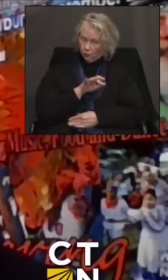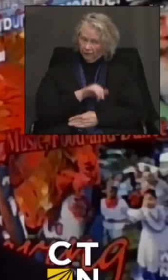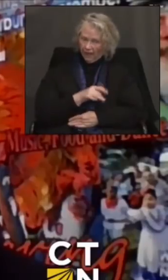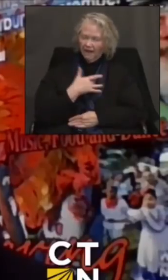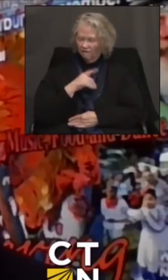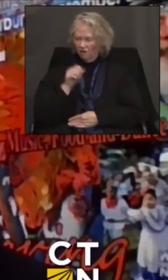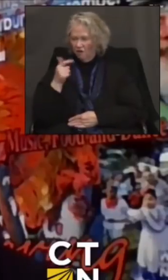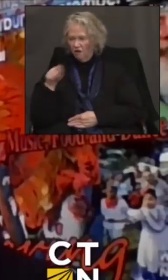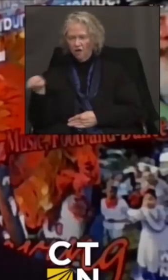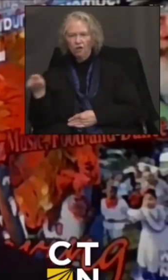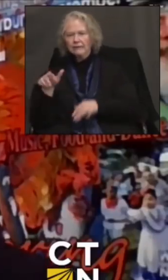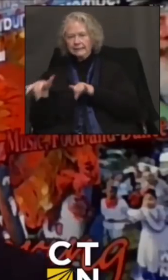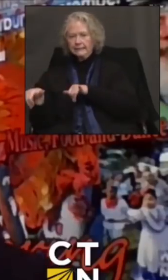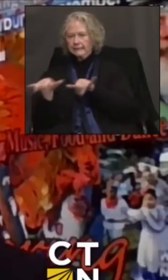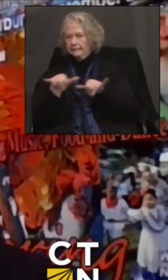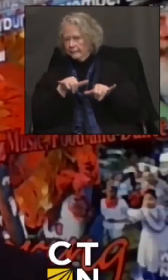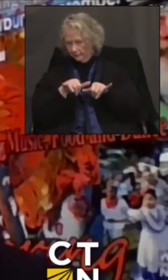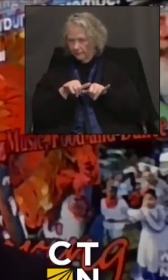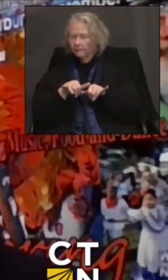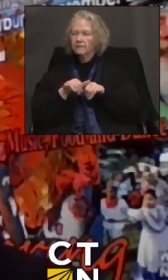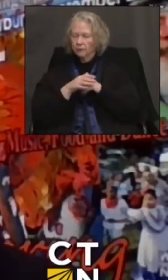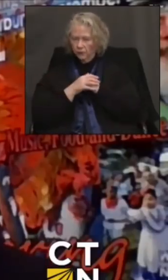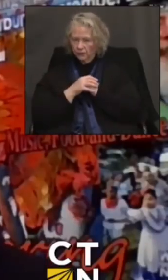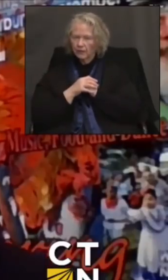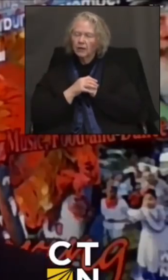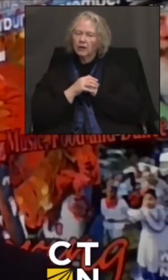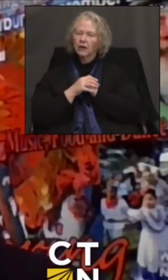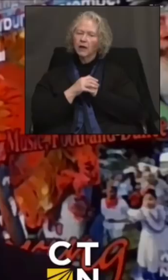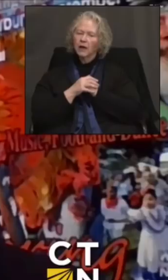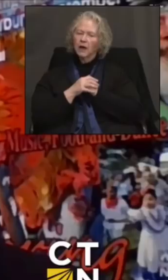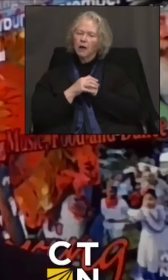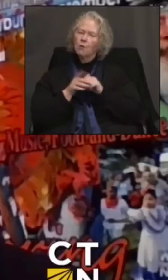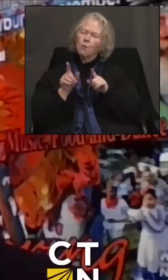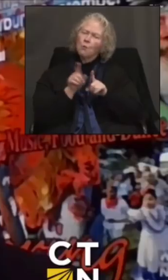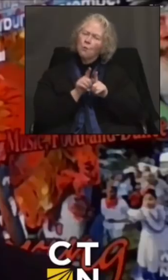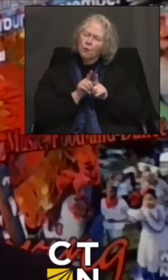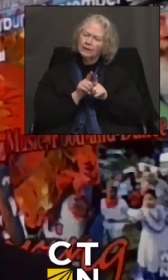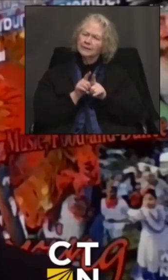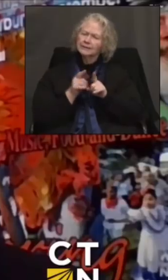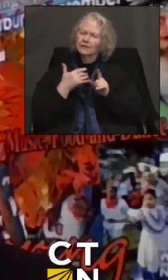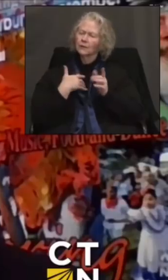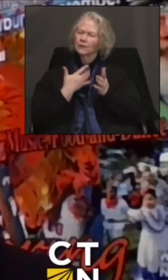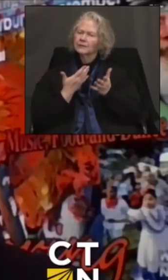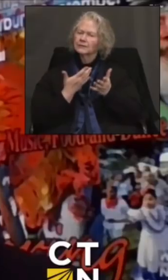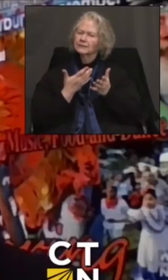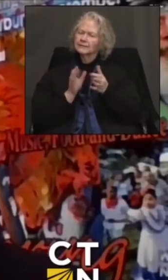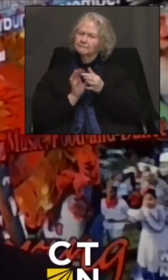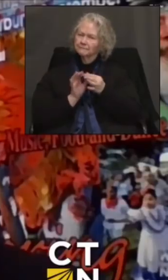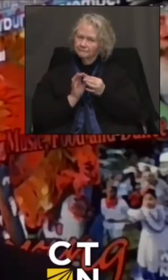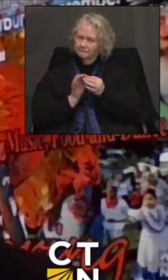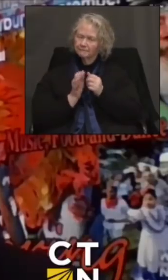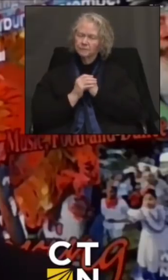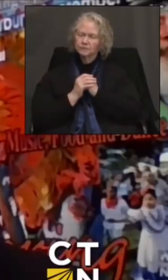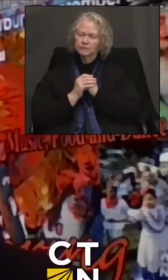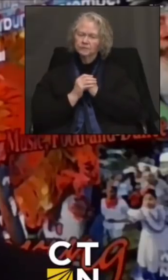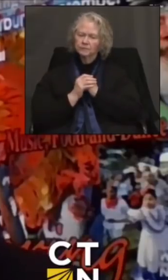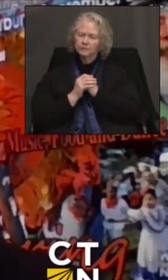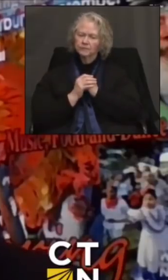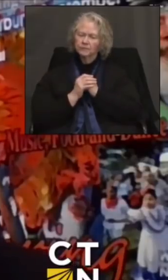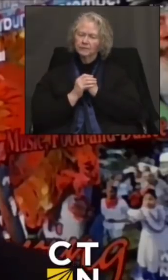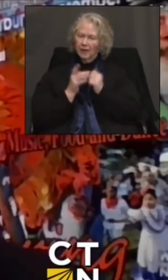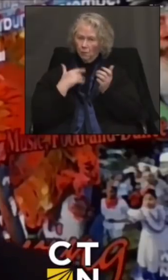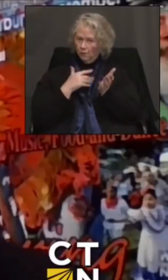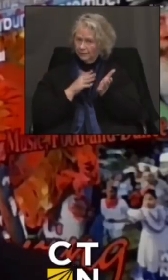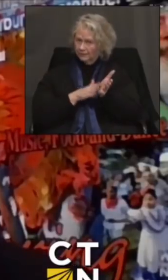right track with dealing with communities of colors and equity. And I would also want to just be complimentary one more